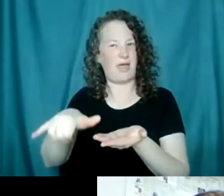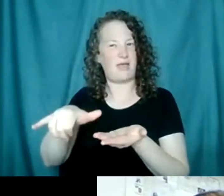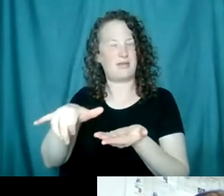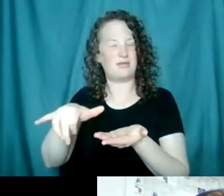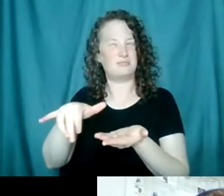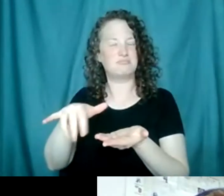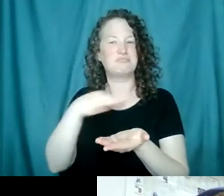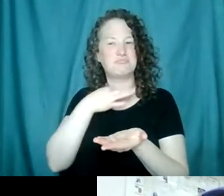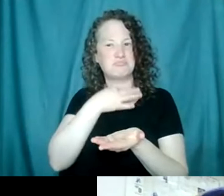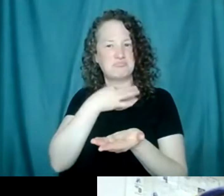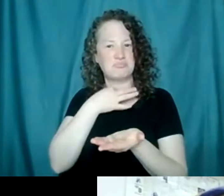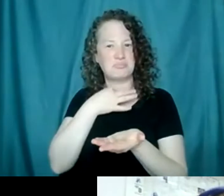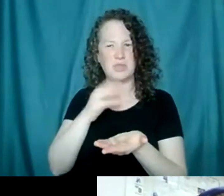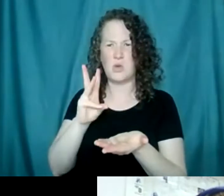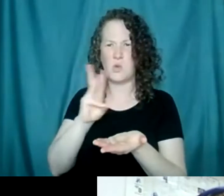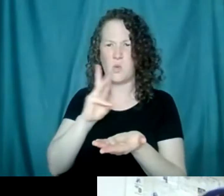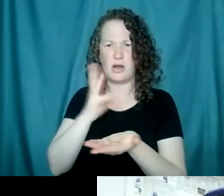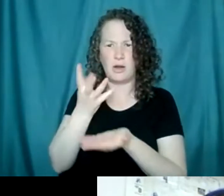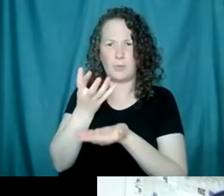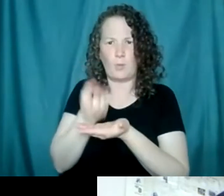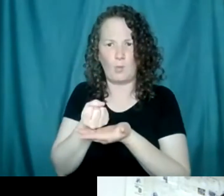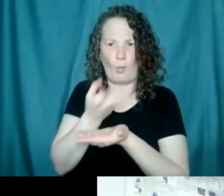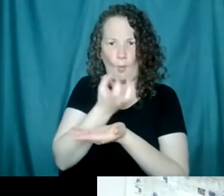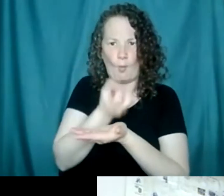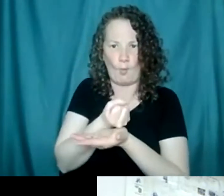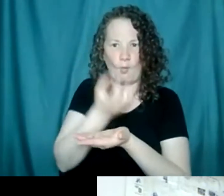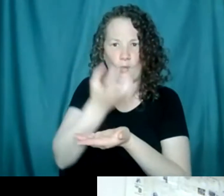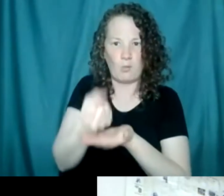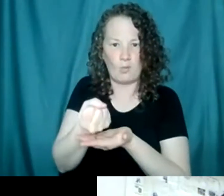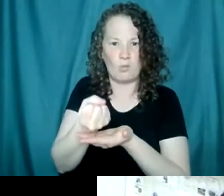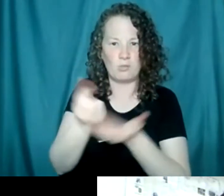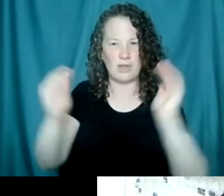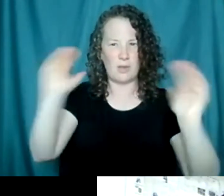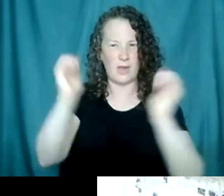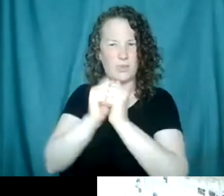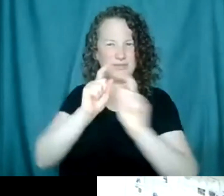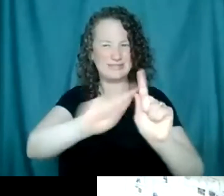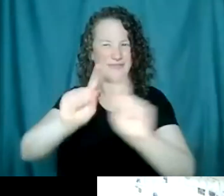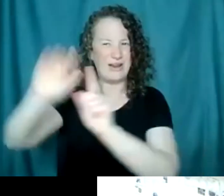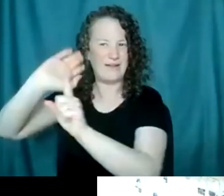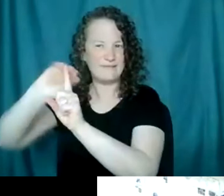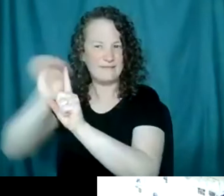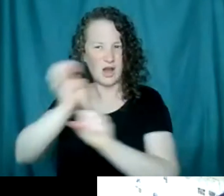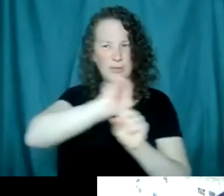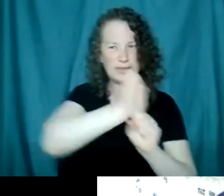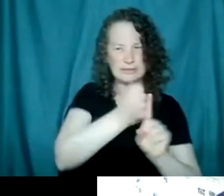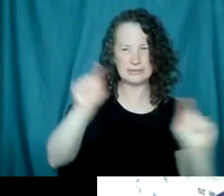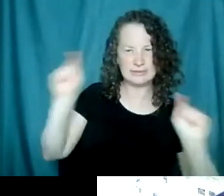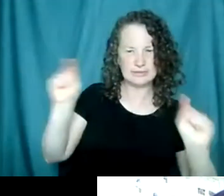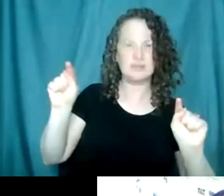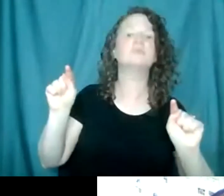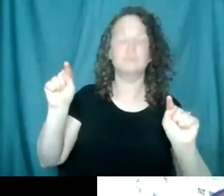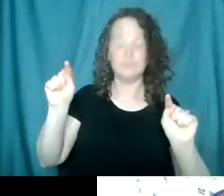the water is being held within those pores differently in this microgravity environment? And so we've kept some